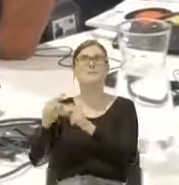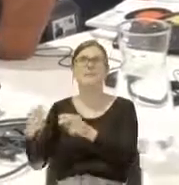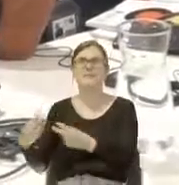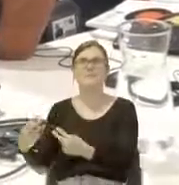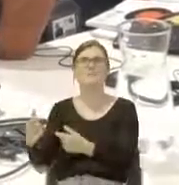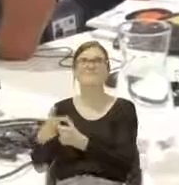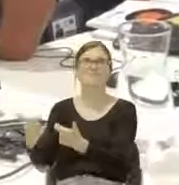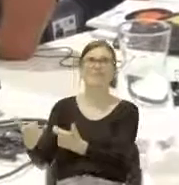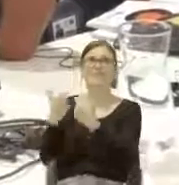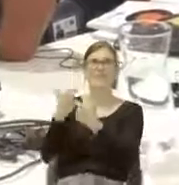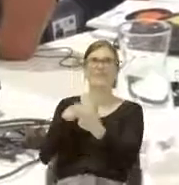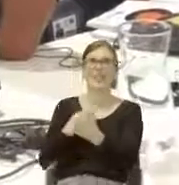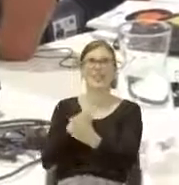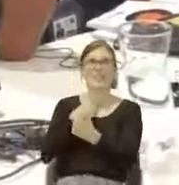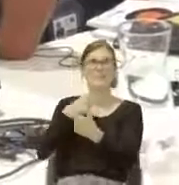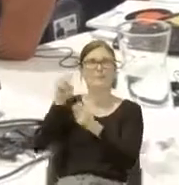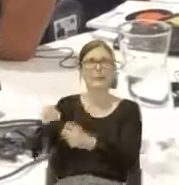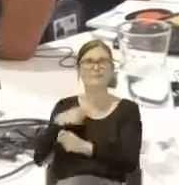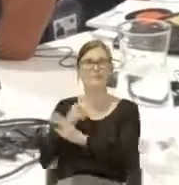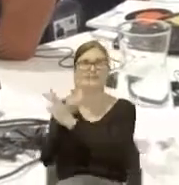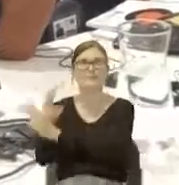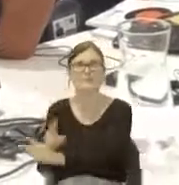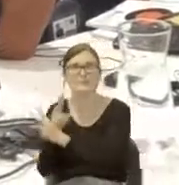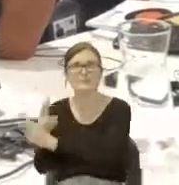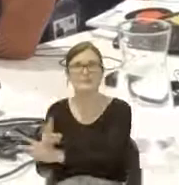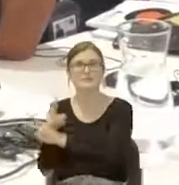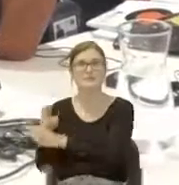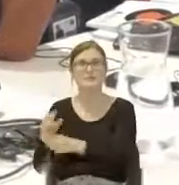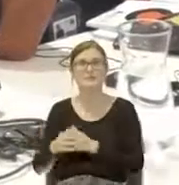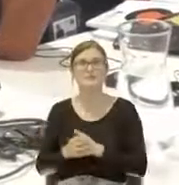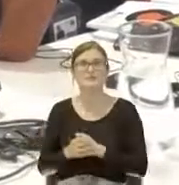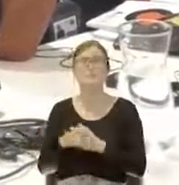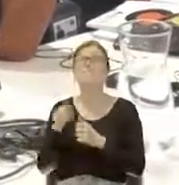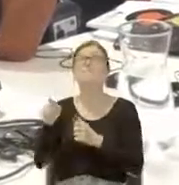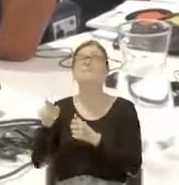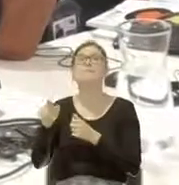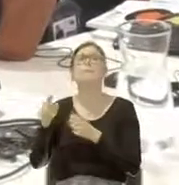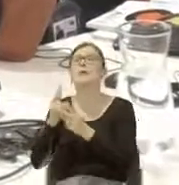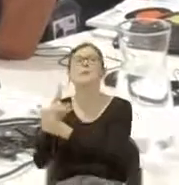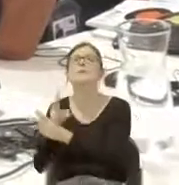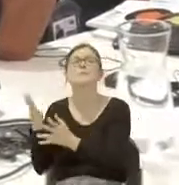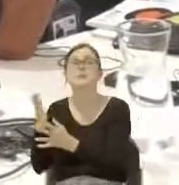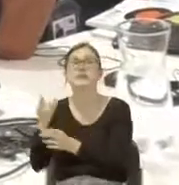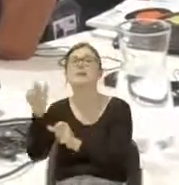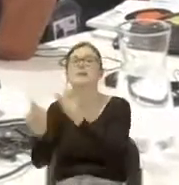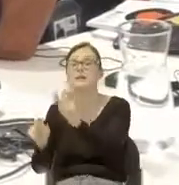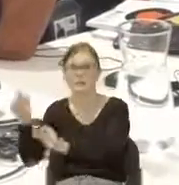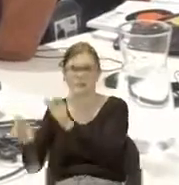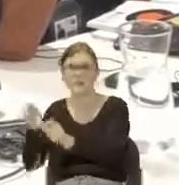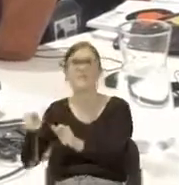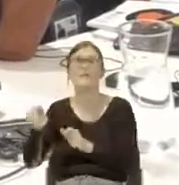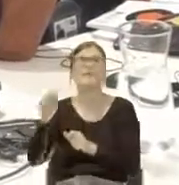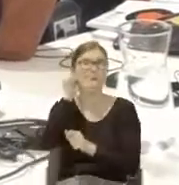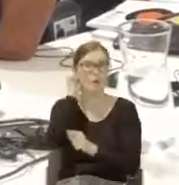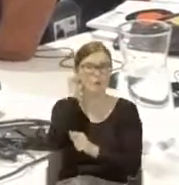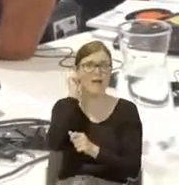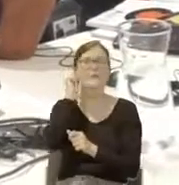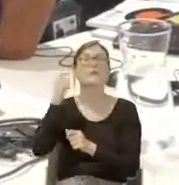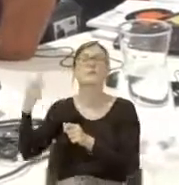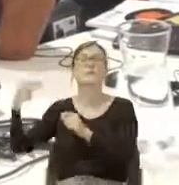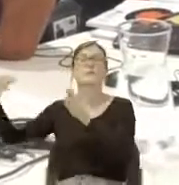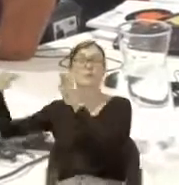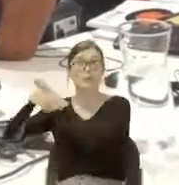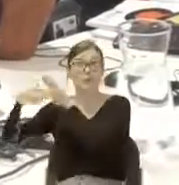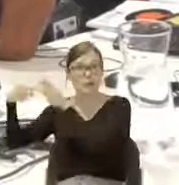I'm talking about the youth. This is a burning agenda, and we cannot overlook it. We have, as Claudia well said,